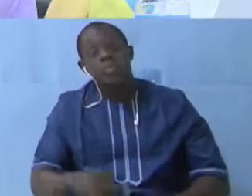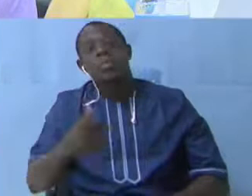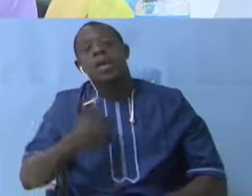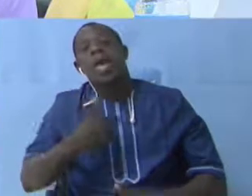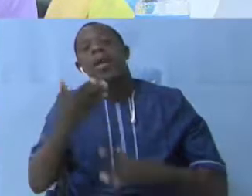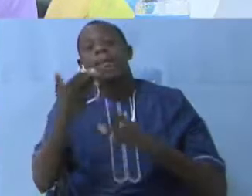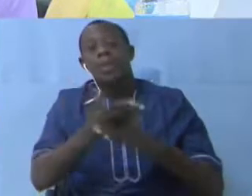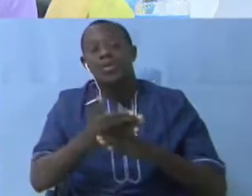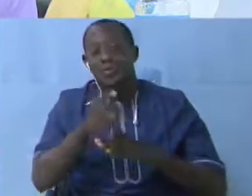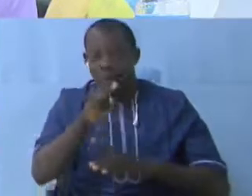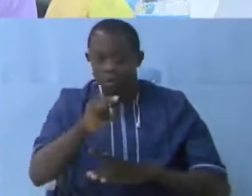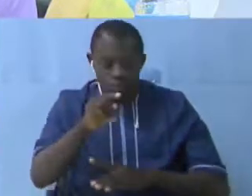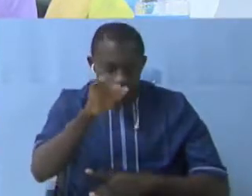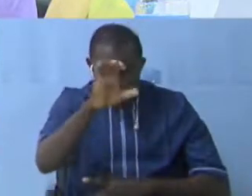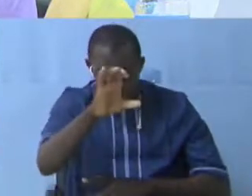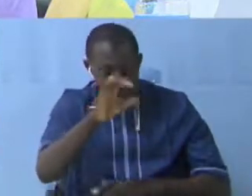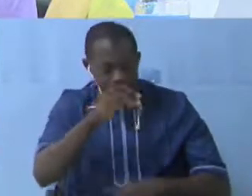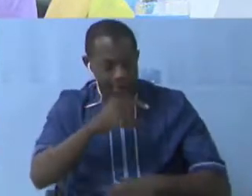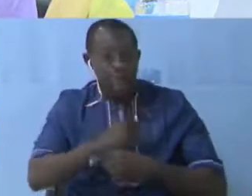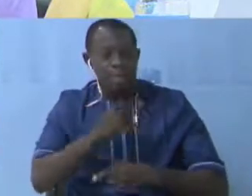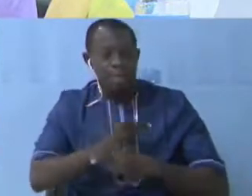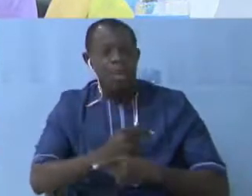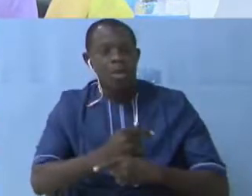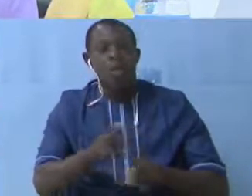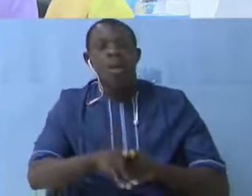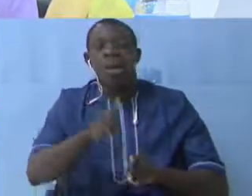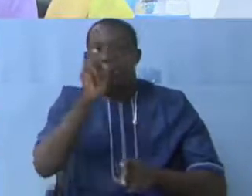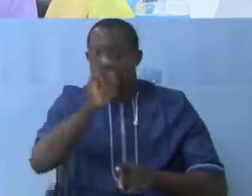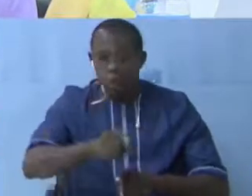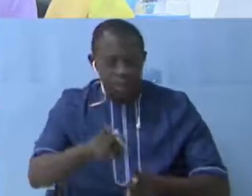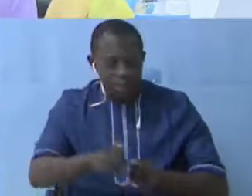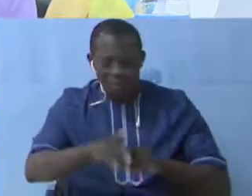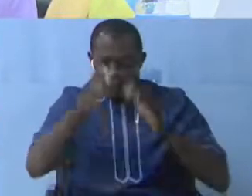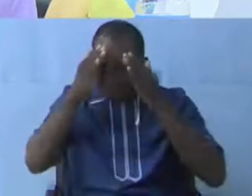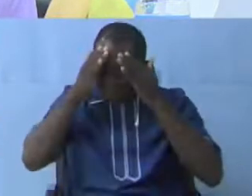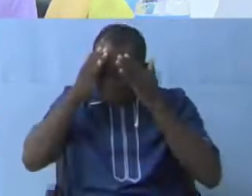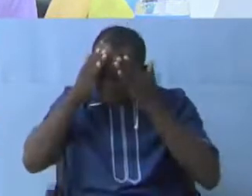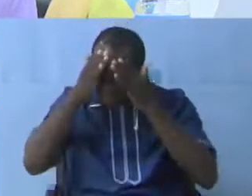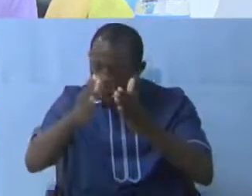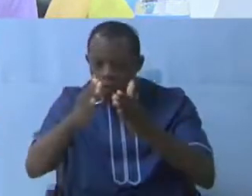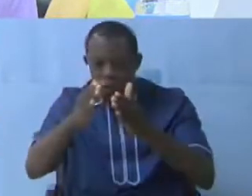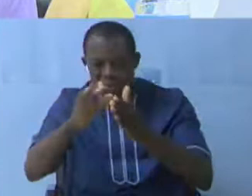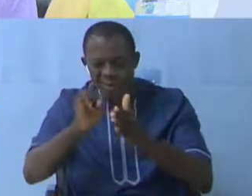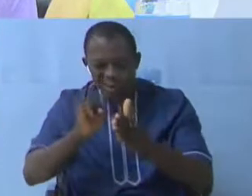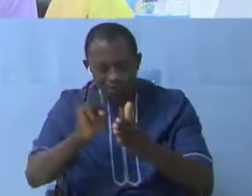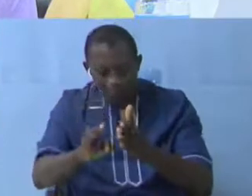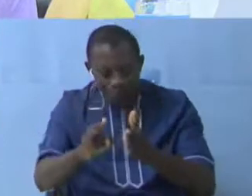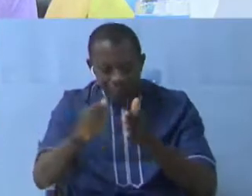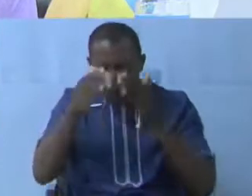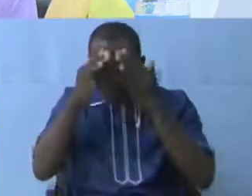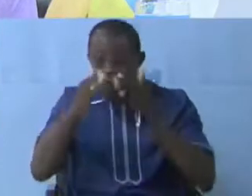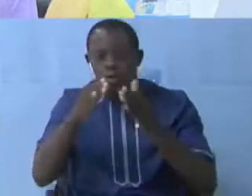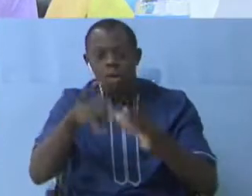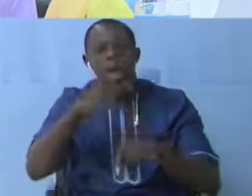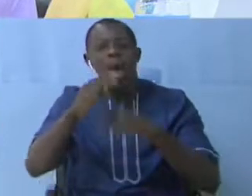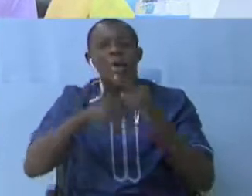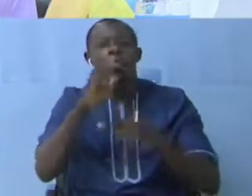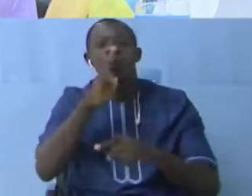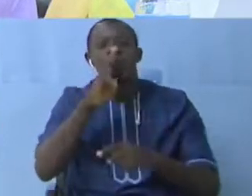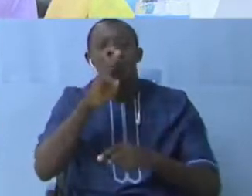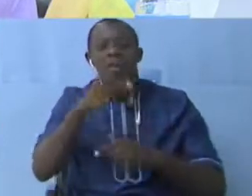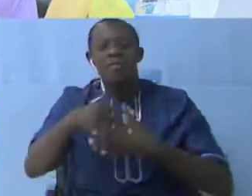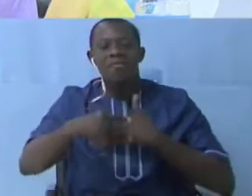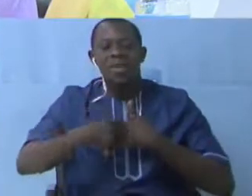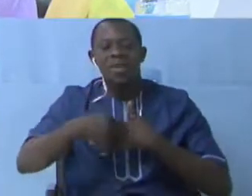that this country will have to pay specific attention to those whose rights were violated. ne réew mi fii dañ